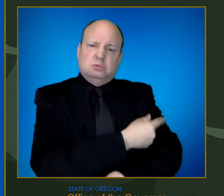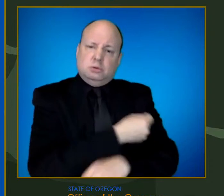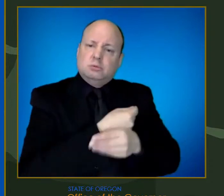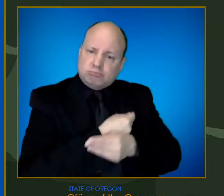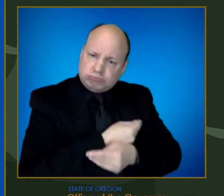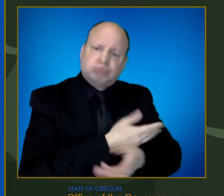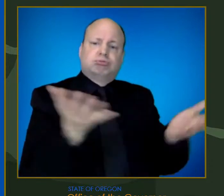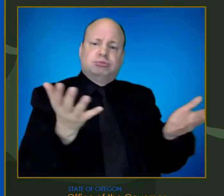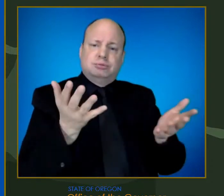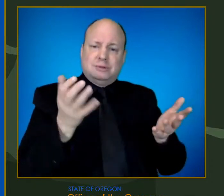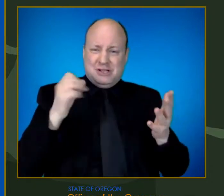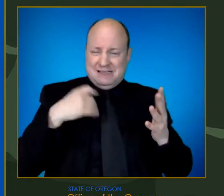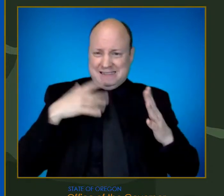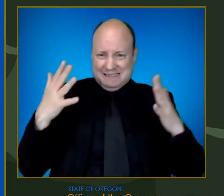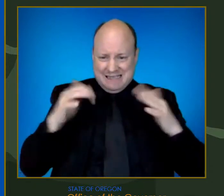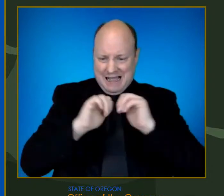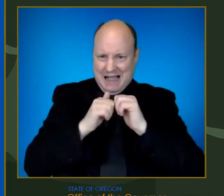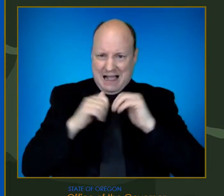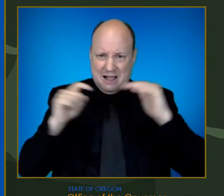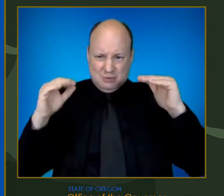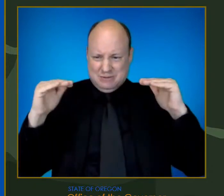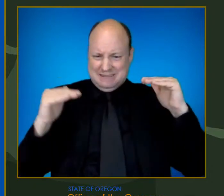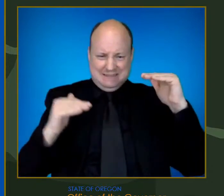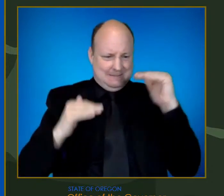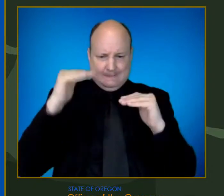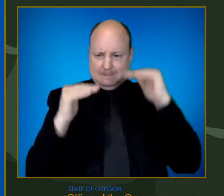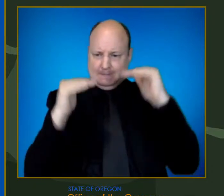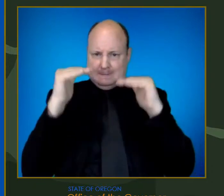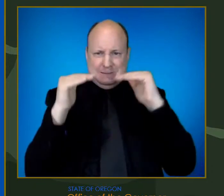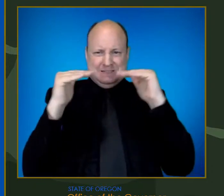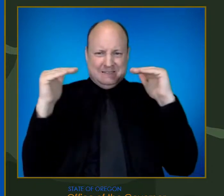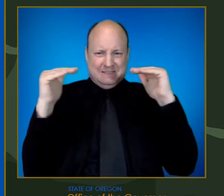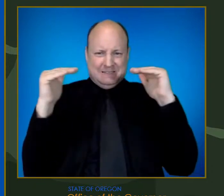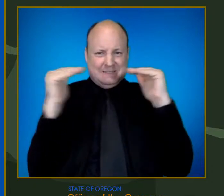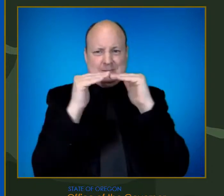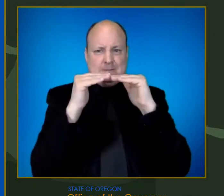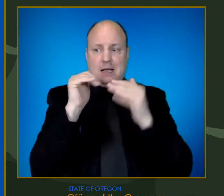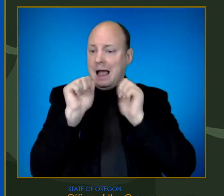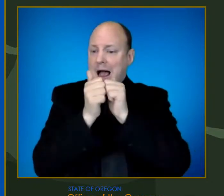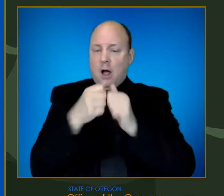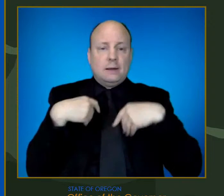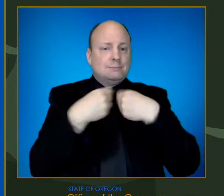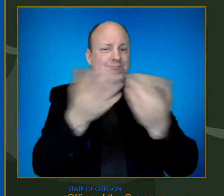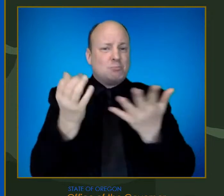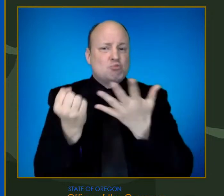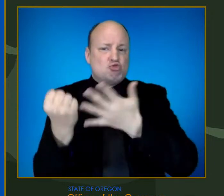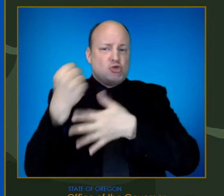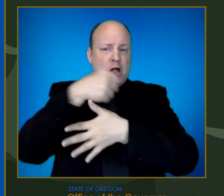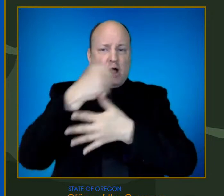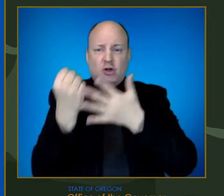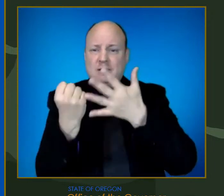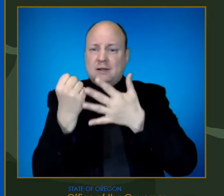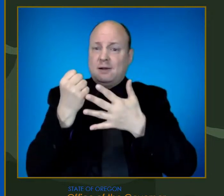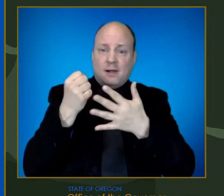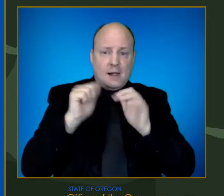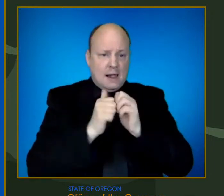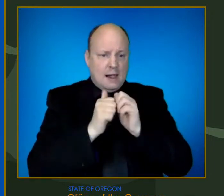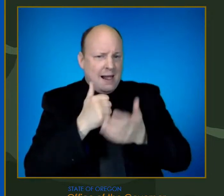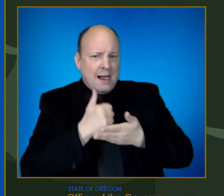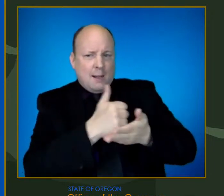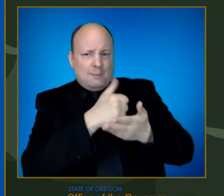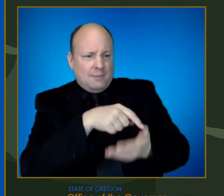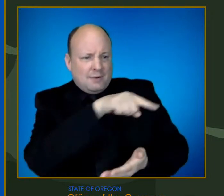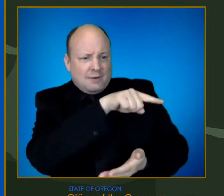of ways. We've prioritized vaccines to federally qualified health centers that serve a disproportionate population of Latino and